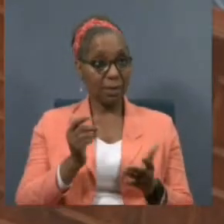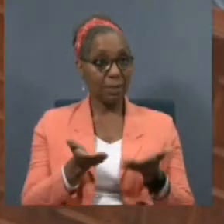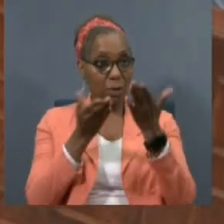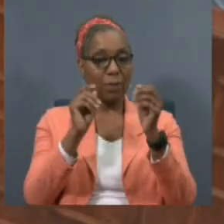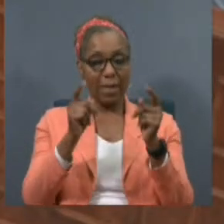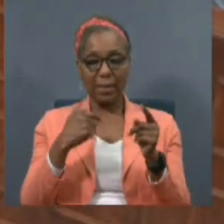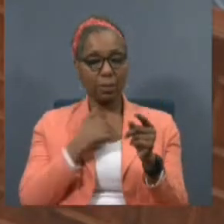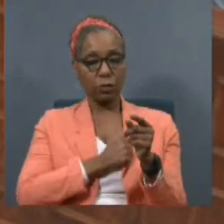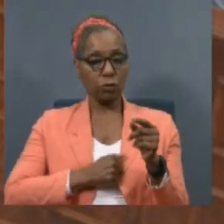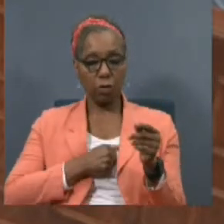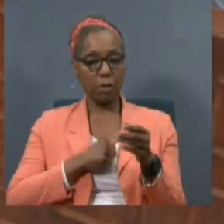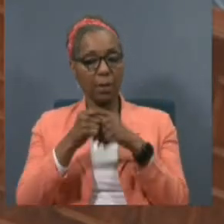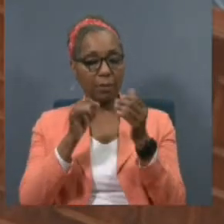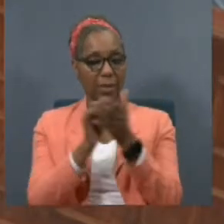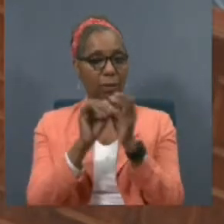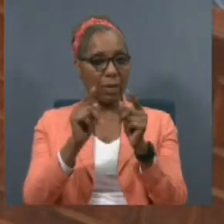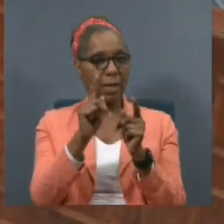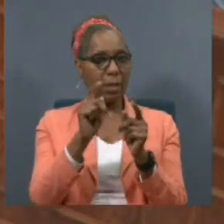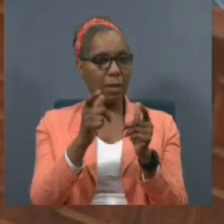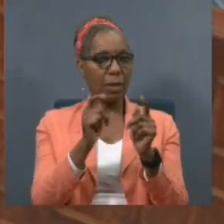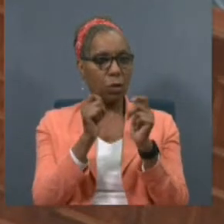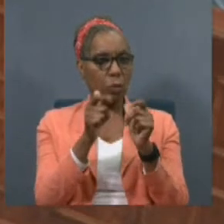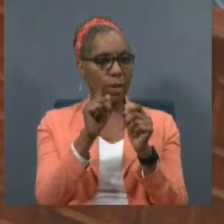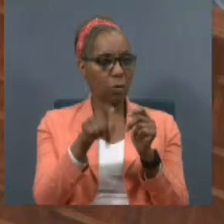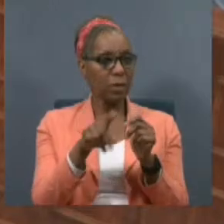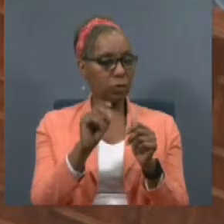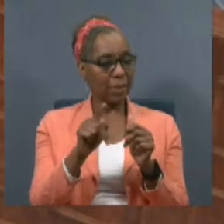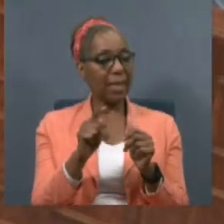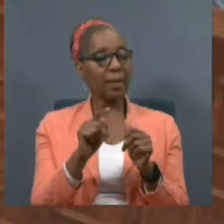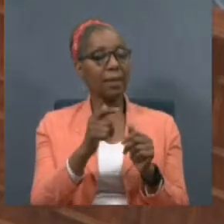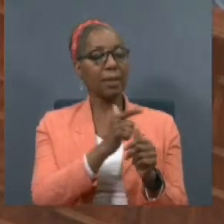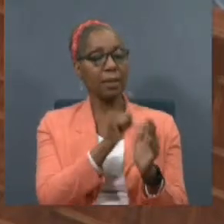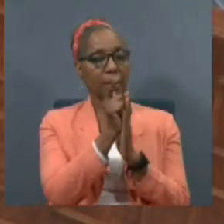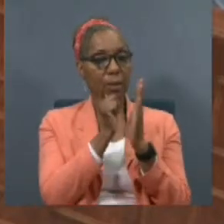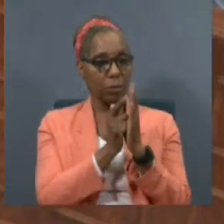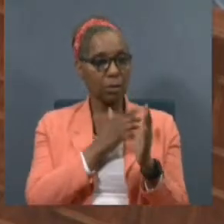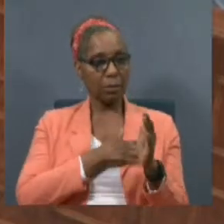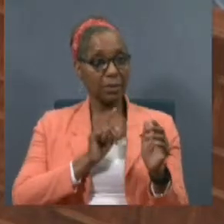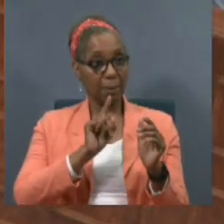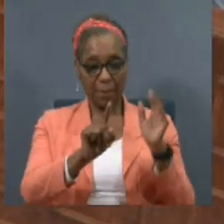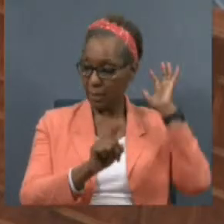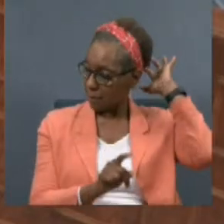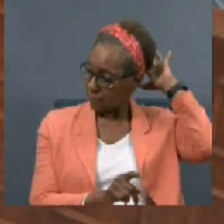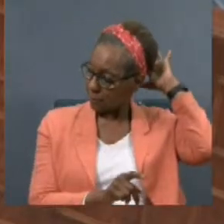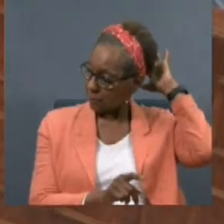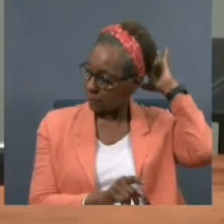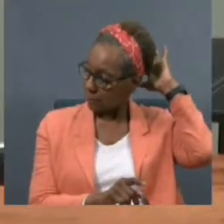about that. I had, just a quick question. Attorney Timmons, could you please come back up, please?